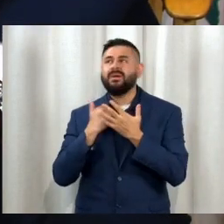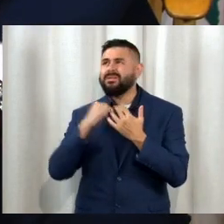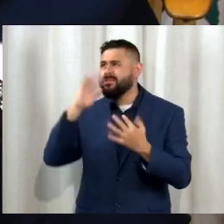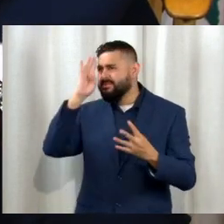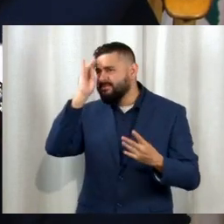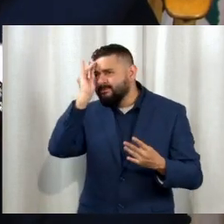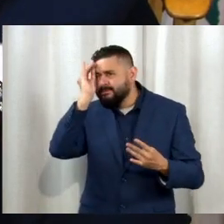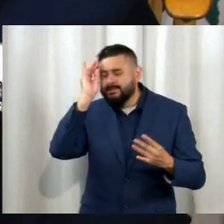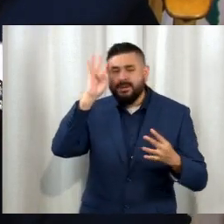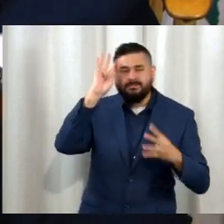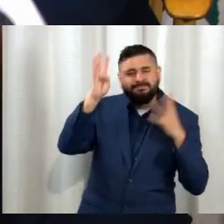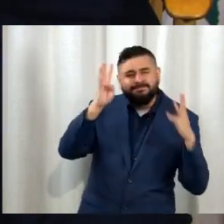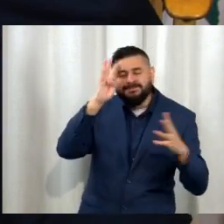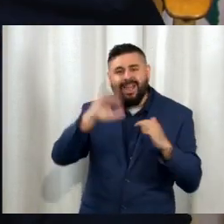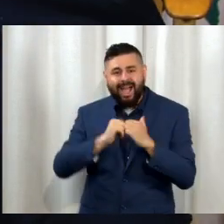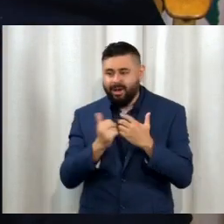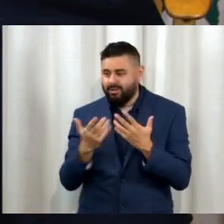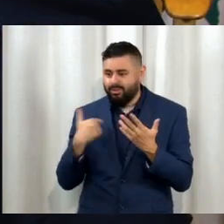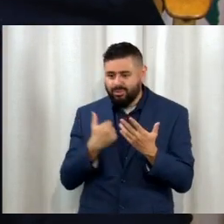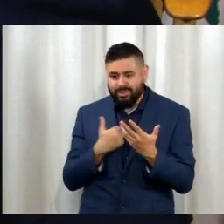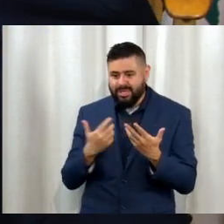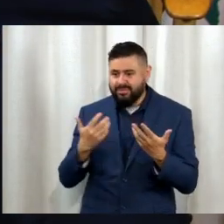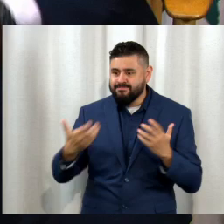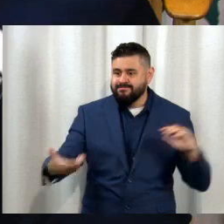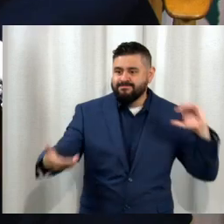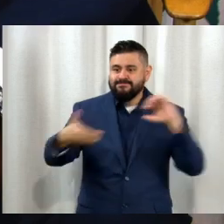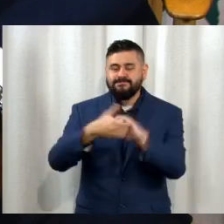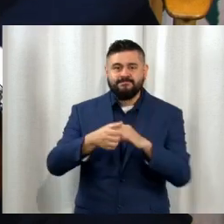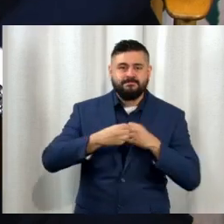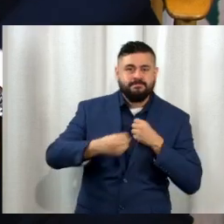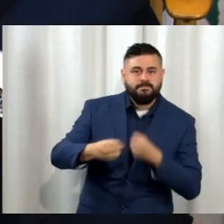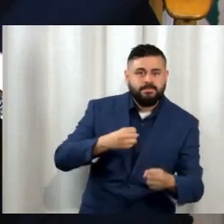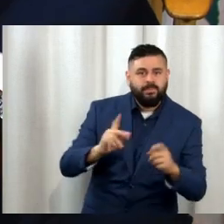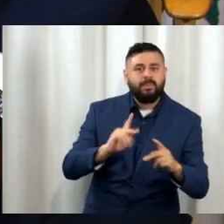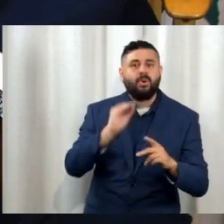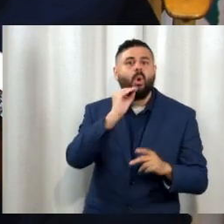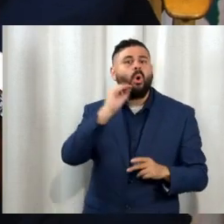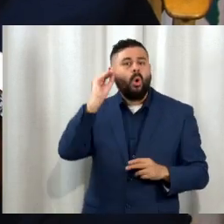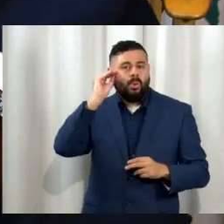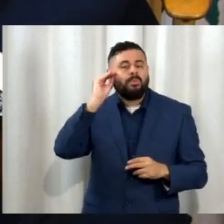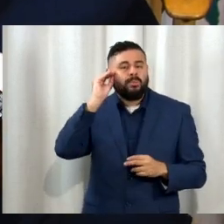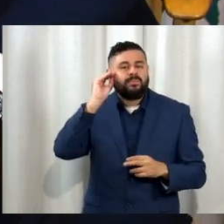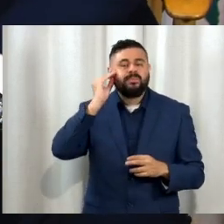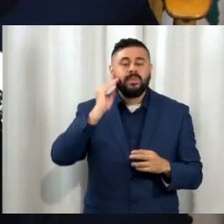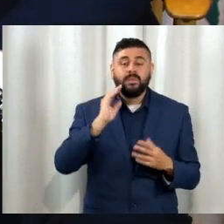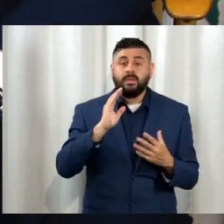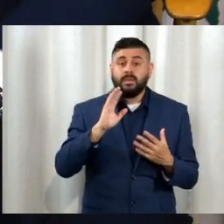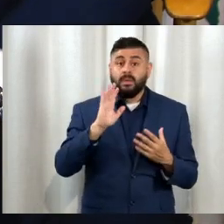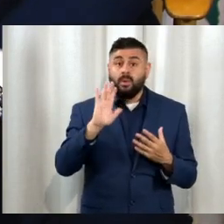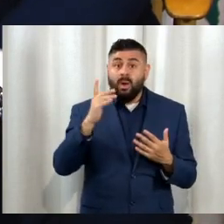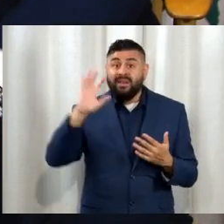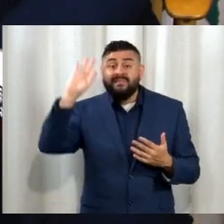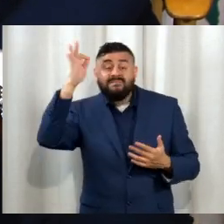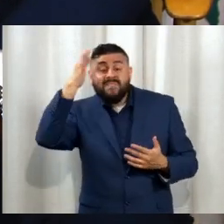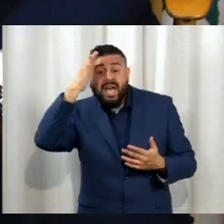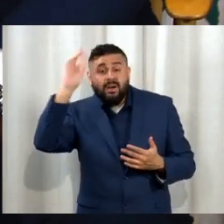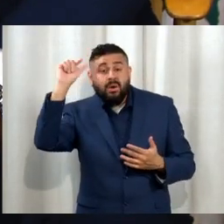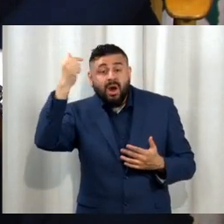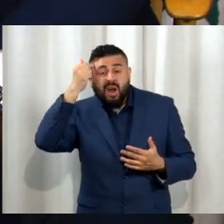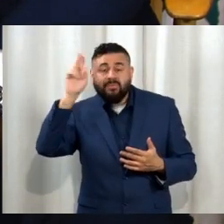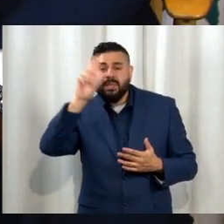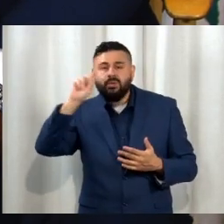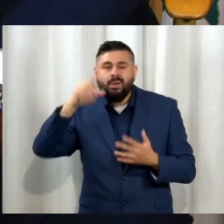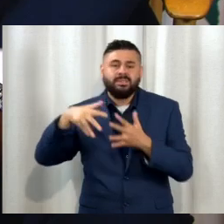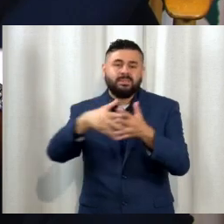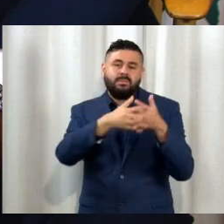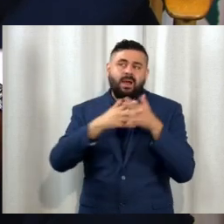housing vouchers. And that's one of our biggest accomplishments to the emergency. Absolutely. We got this great resource from the federal government to help in an